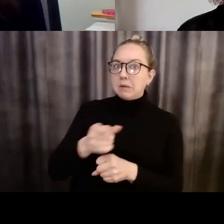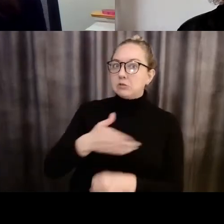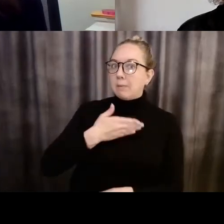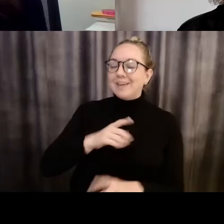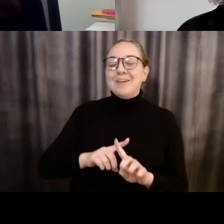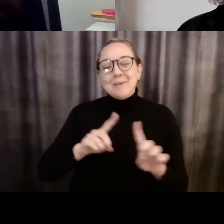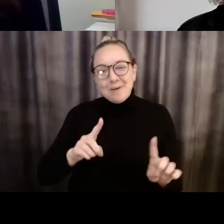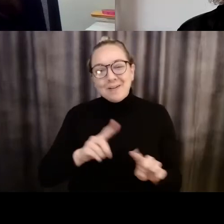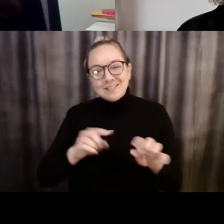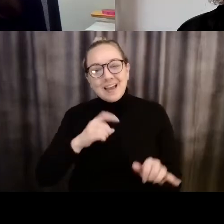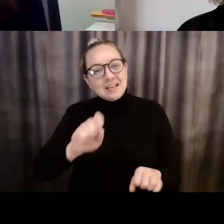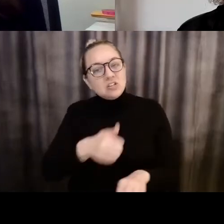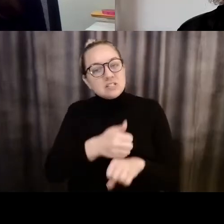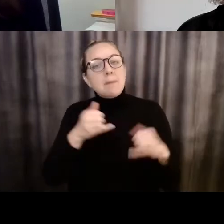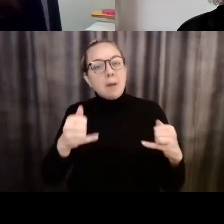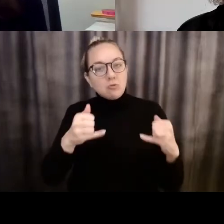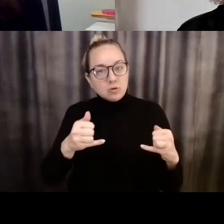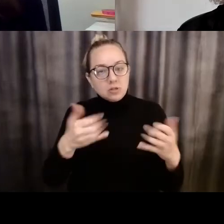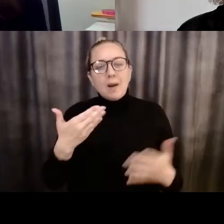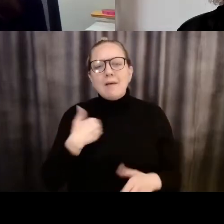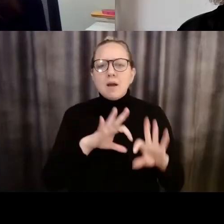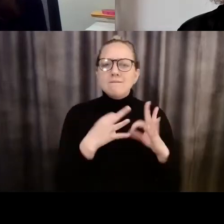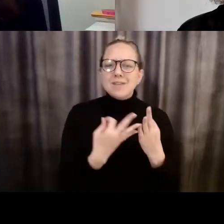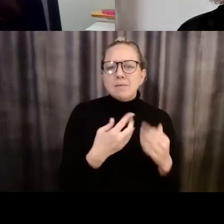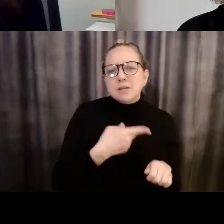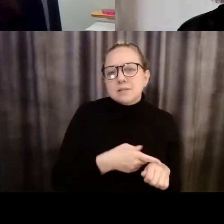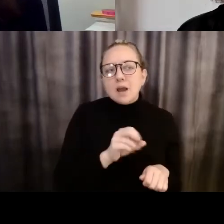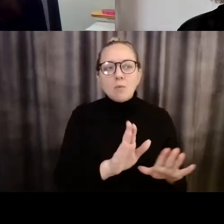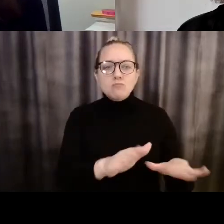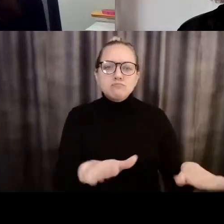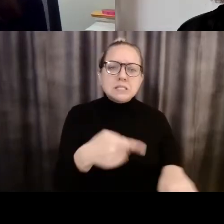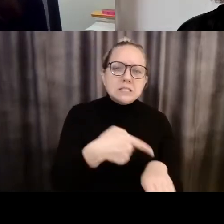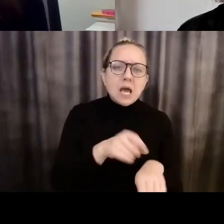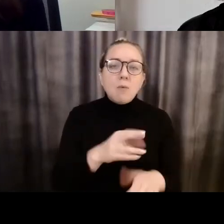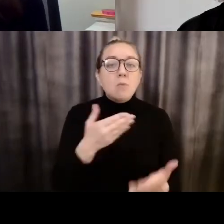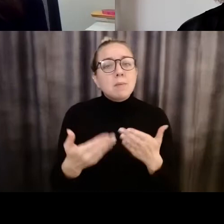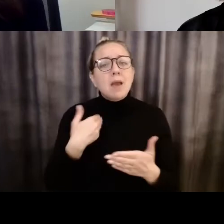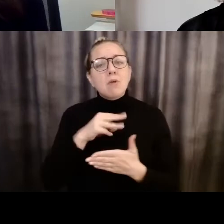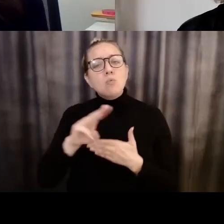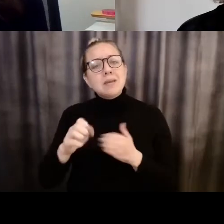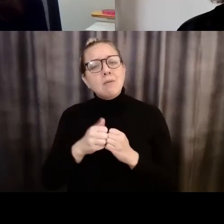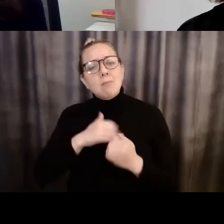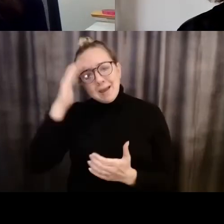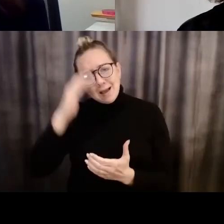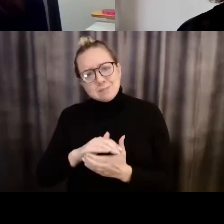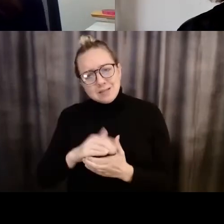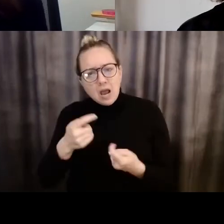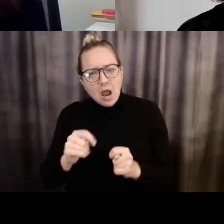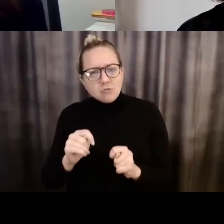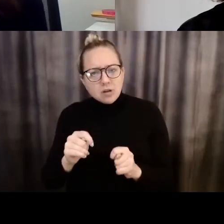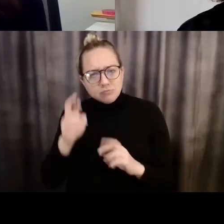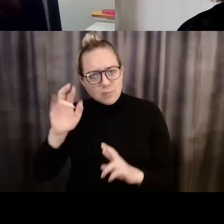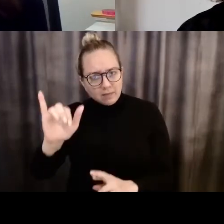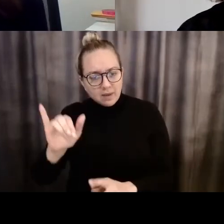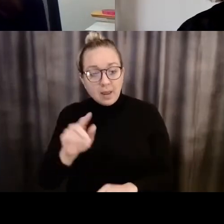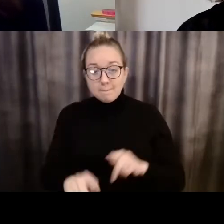boundaries so that it's children's time or family time, or if I have a weekend with my husband, I try to respect that, right? People will know. I'm very open,